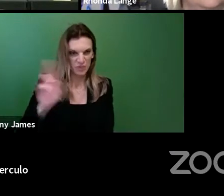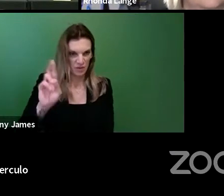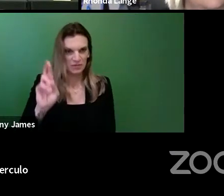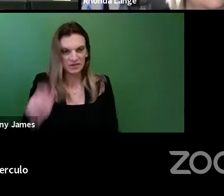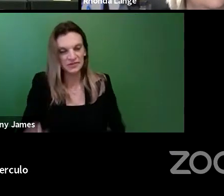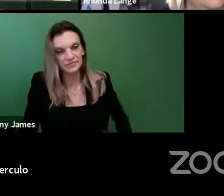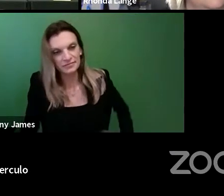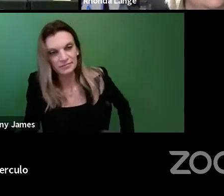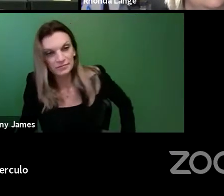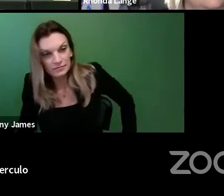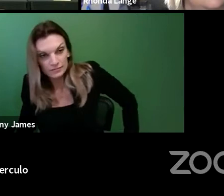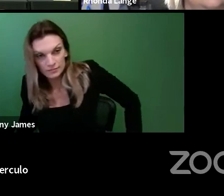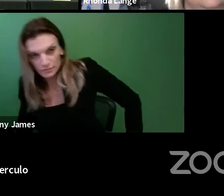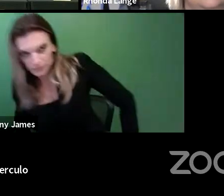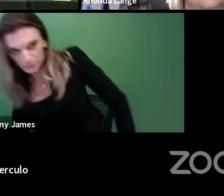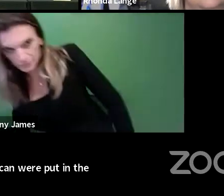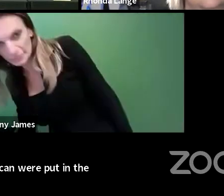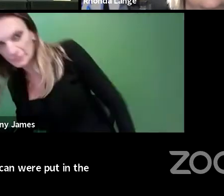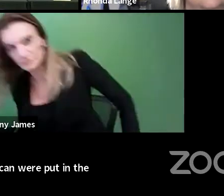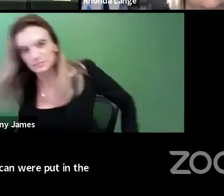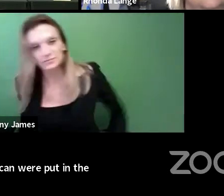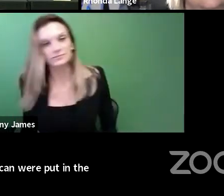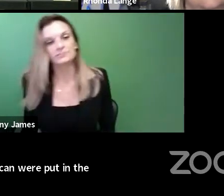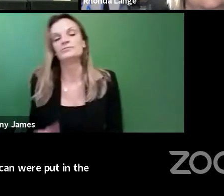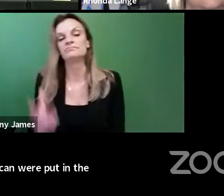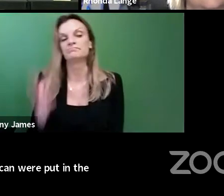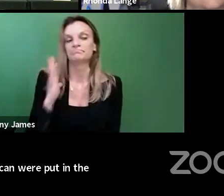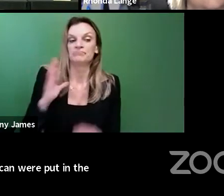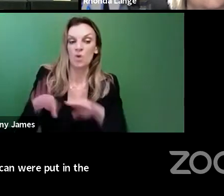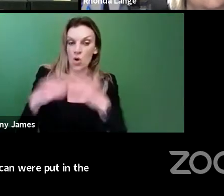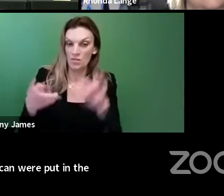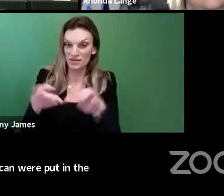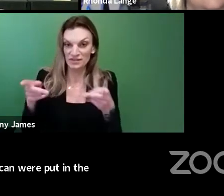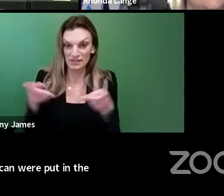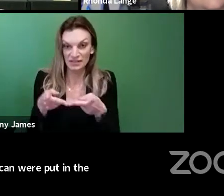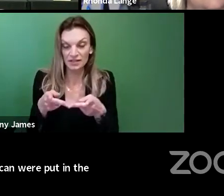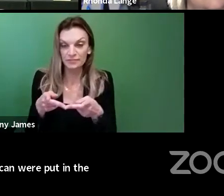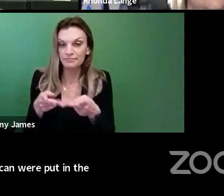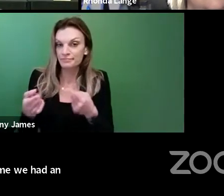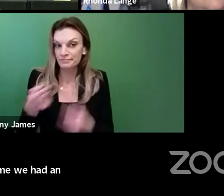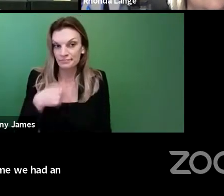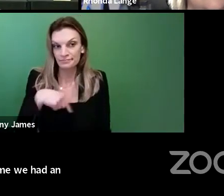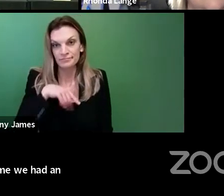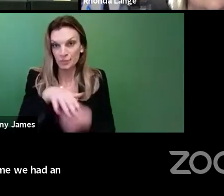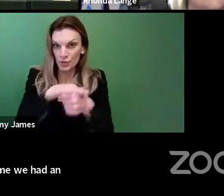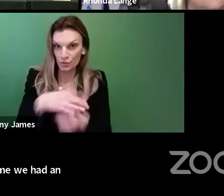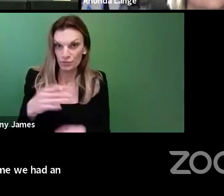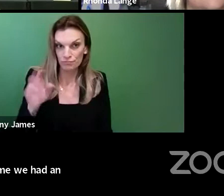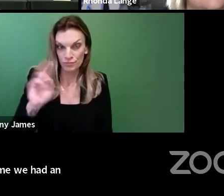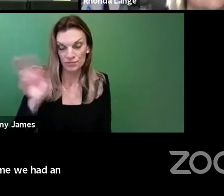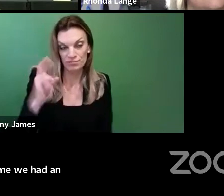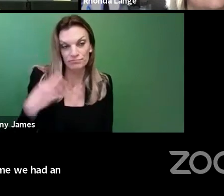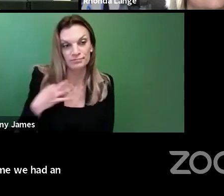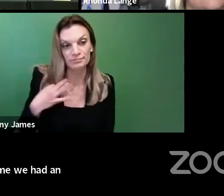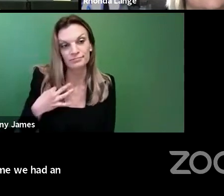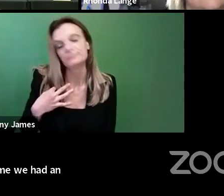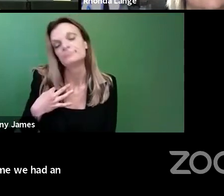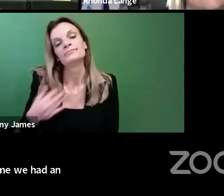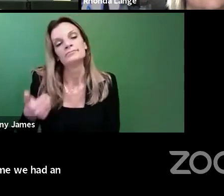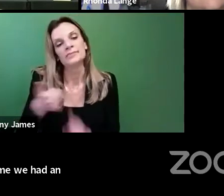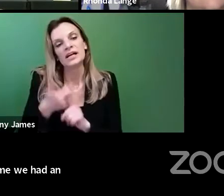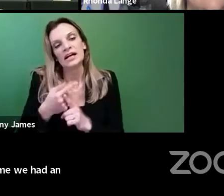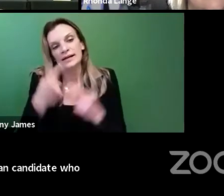that. So last time we had an open seat, our local Republican candidate who had name